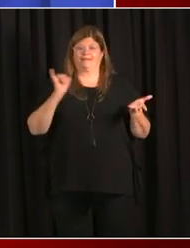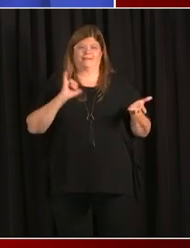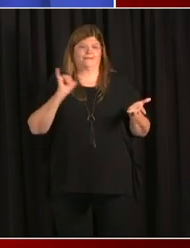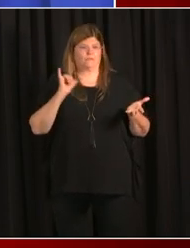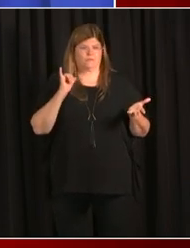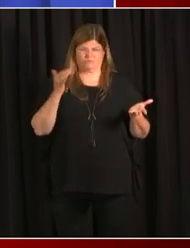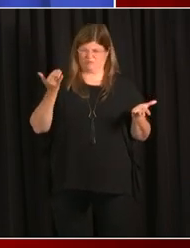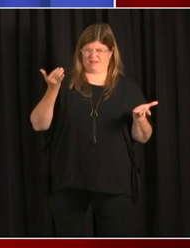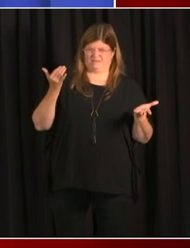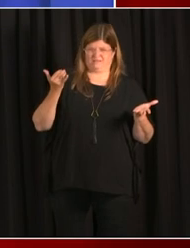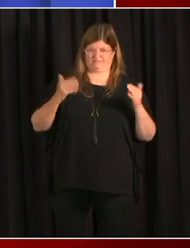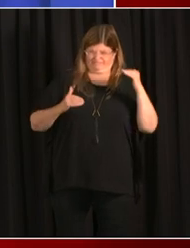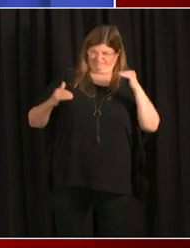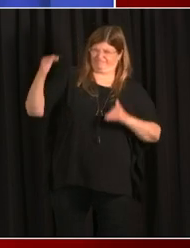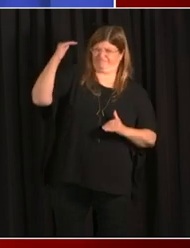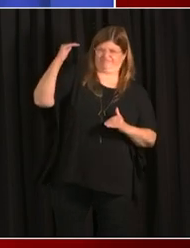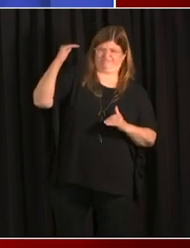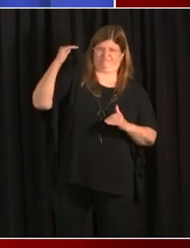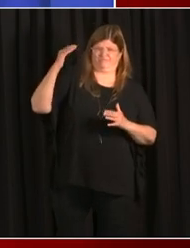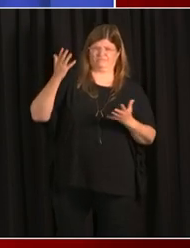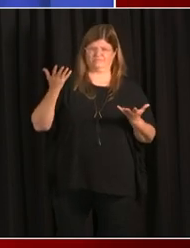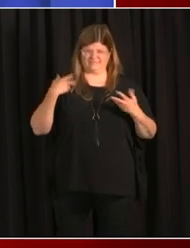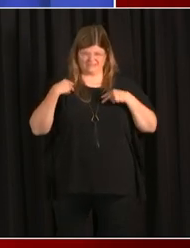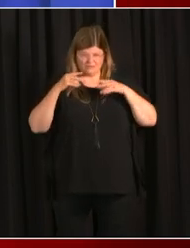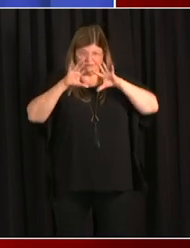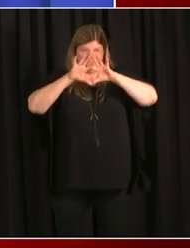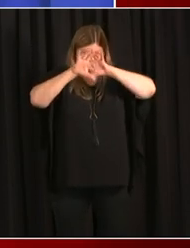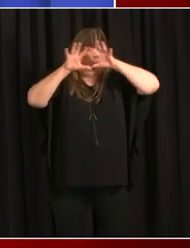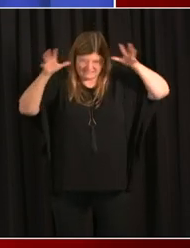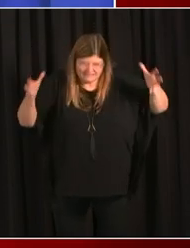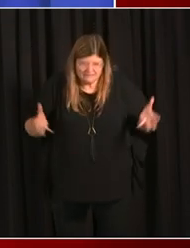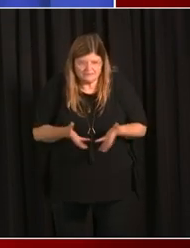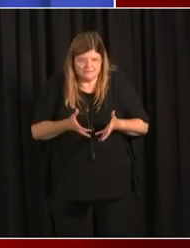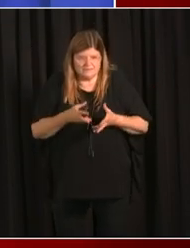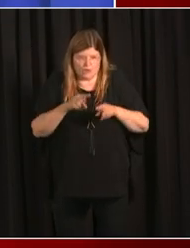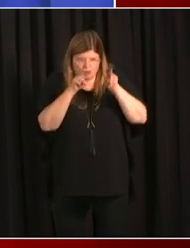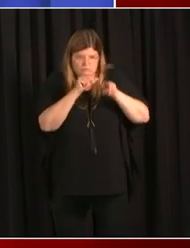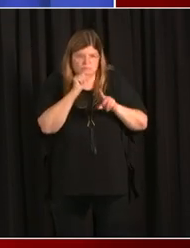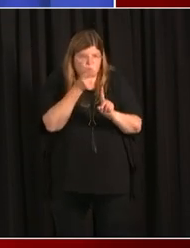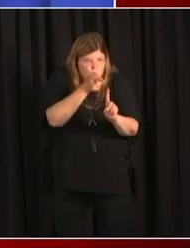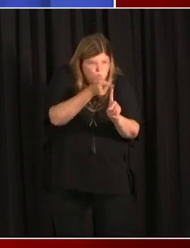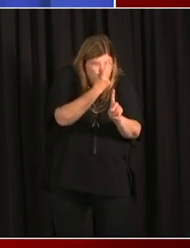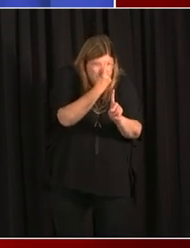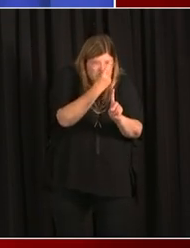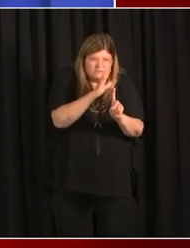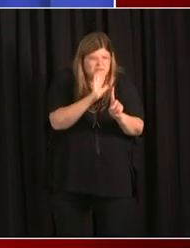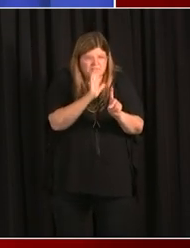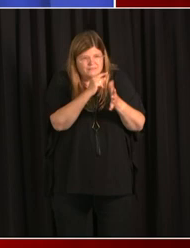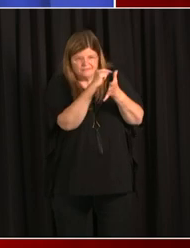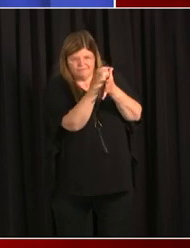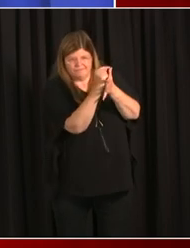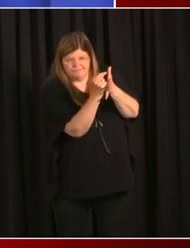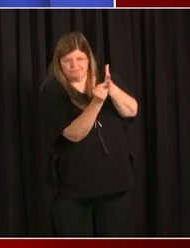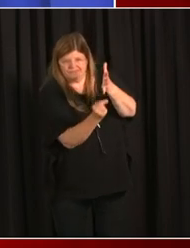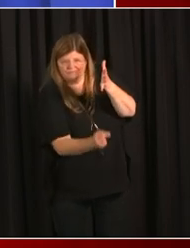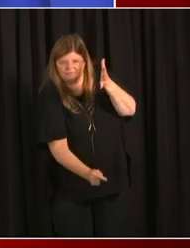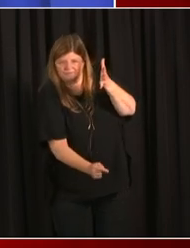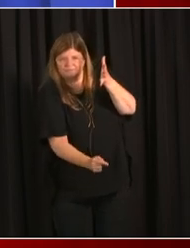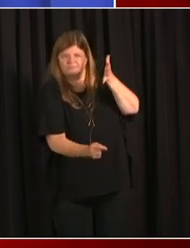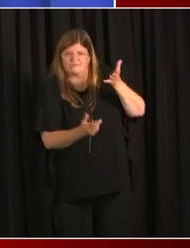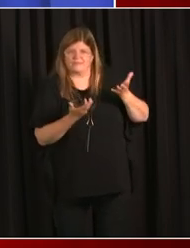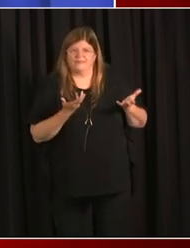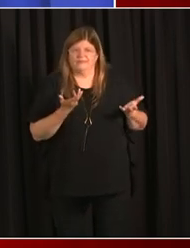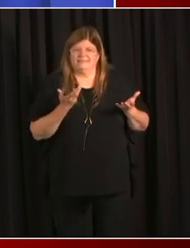about things like why do these disparities exist, we have to take a holistic approach to talking about disparities